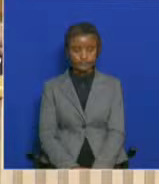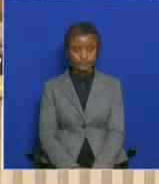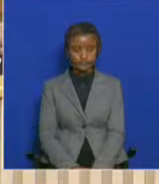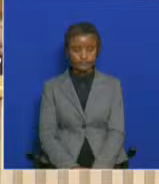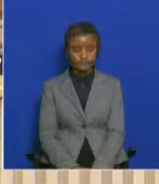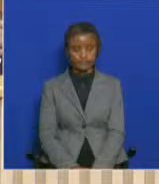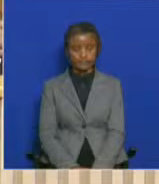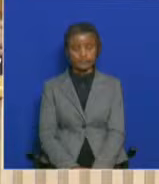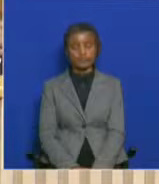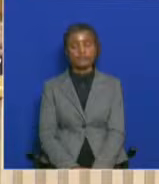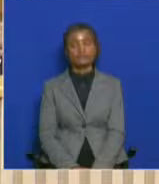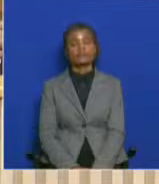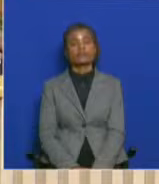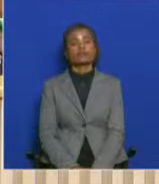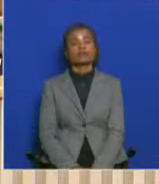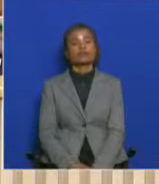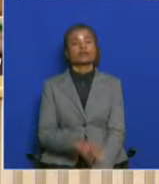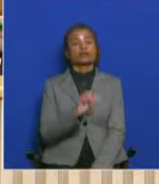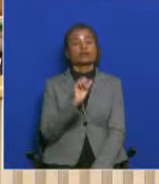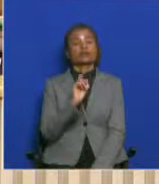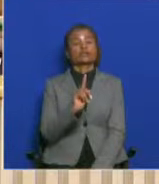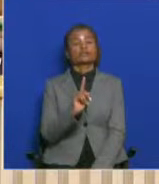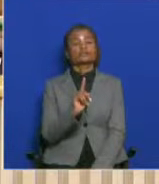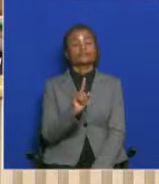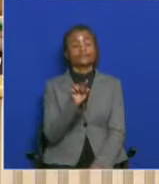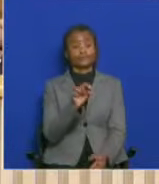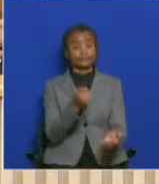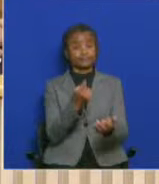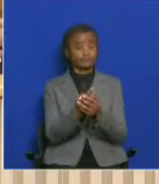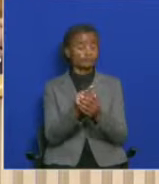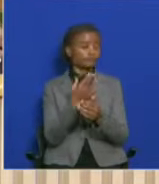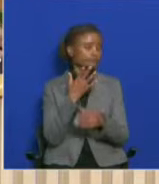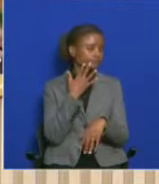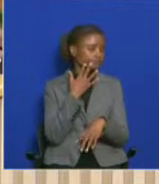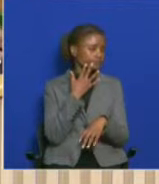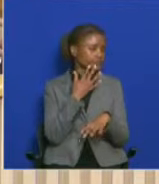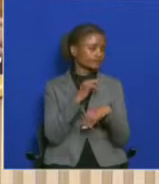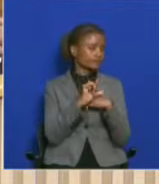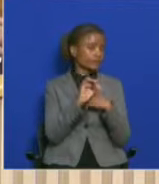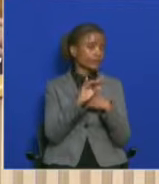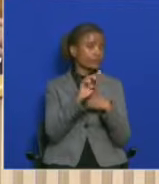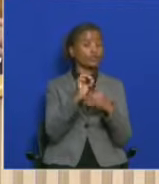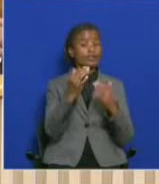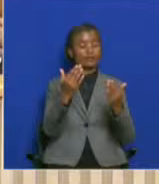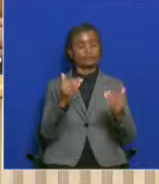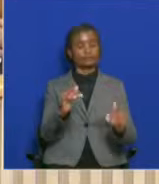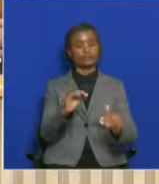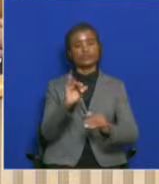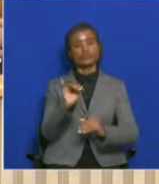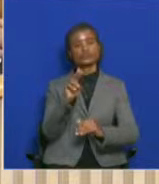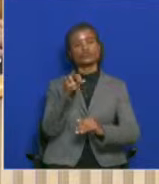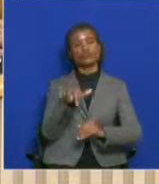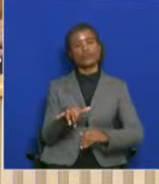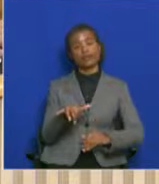that was June. If we go to July, page 6107.